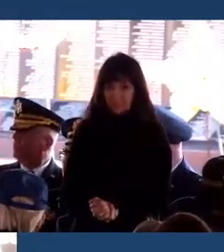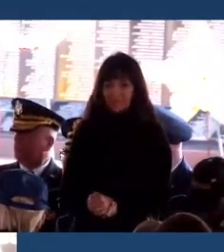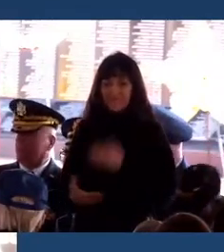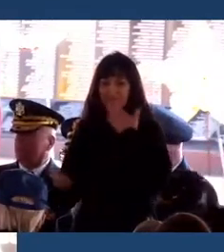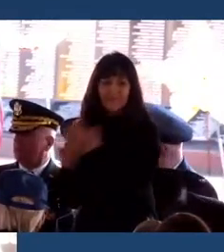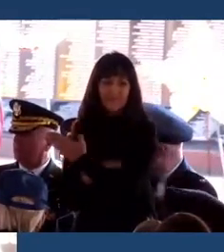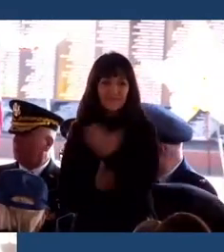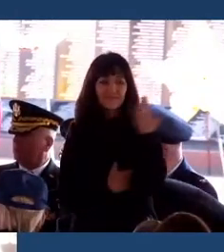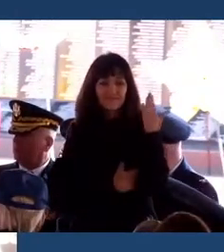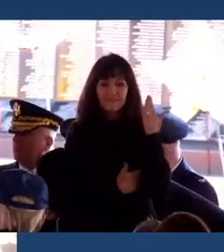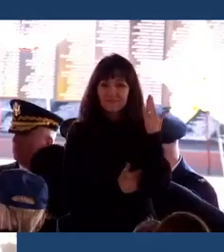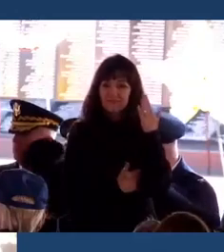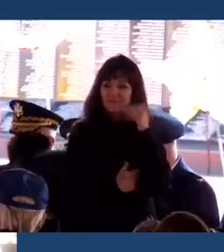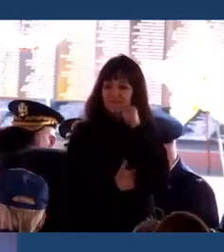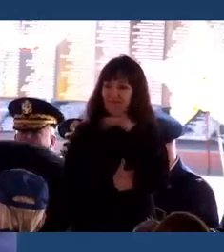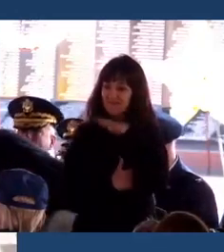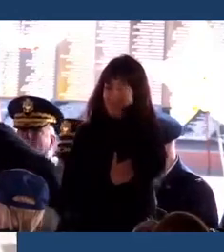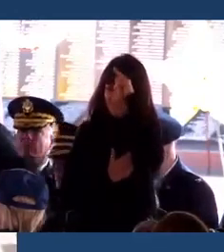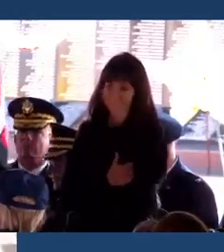Good morning, ladies and gentlemen.